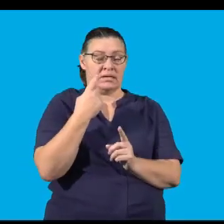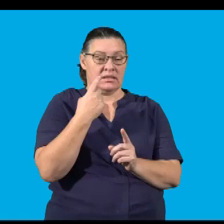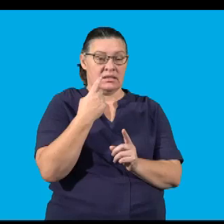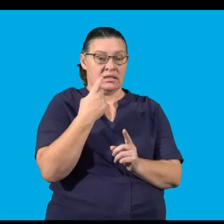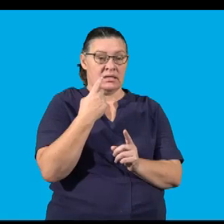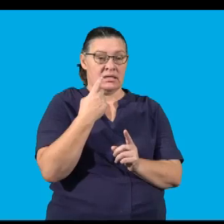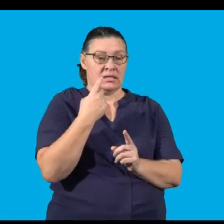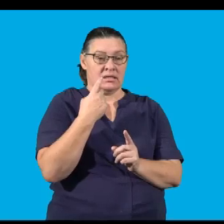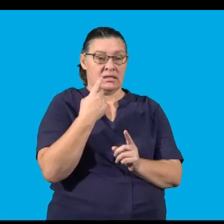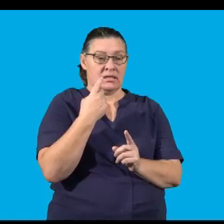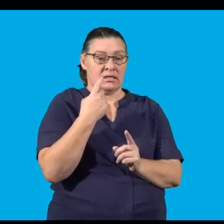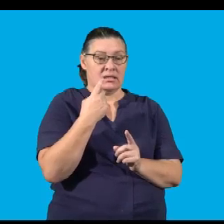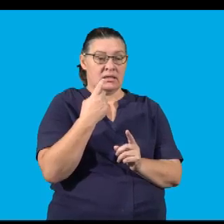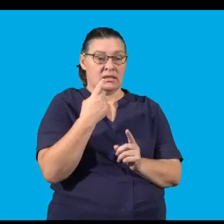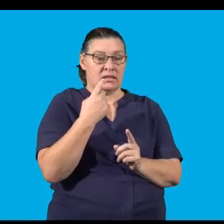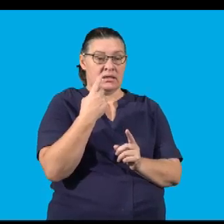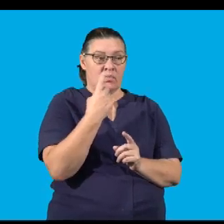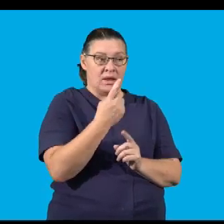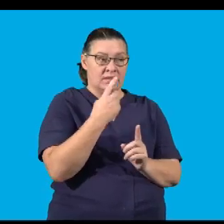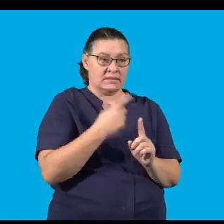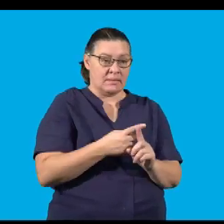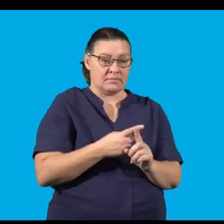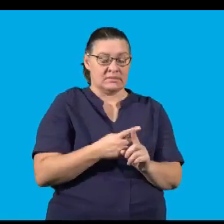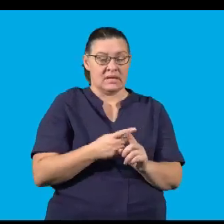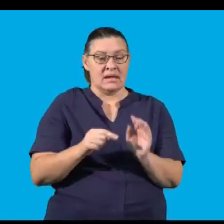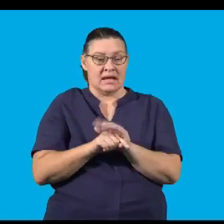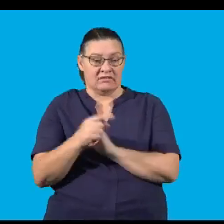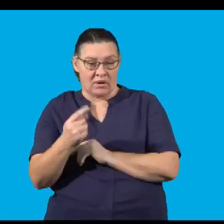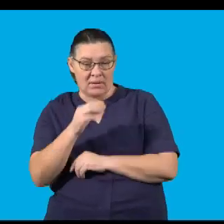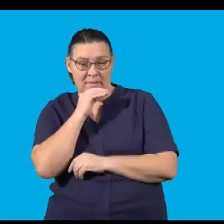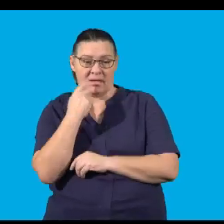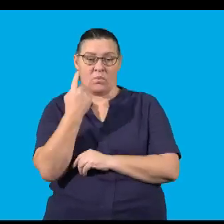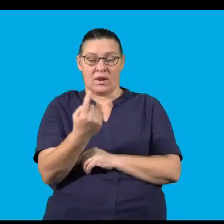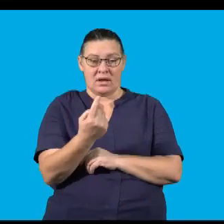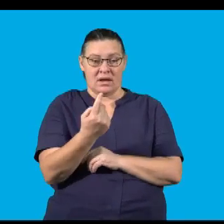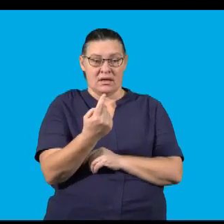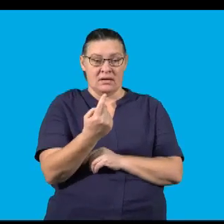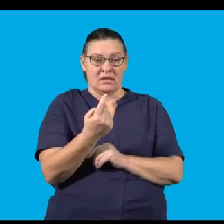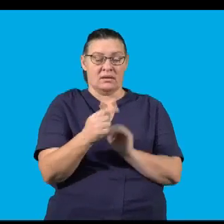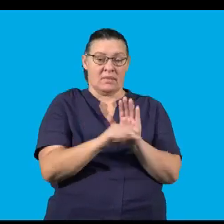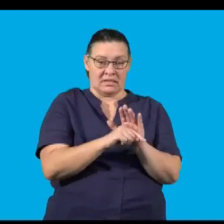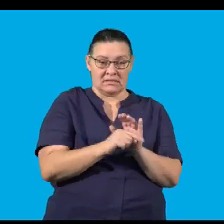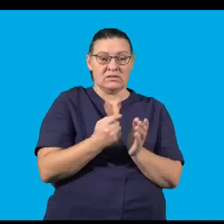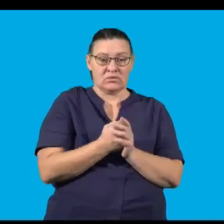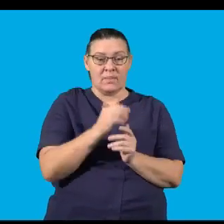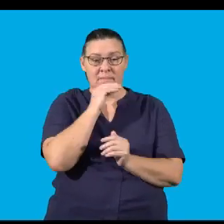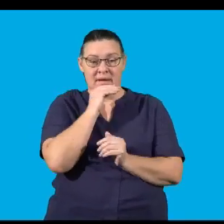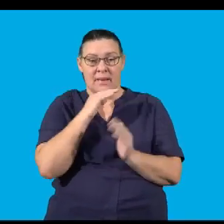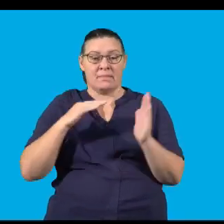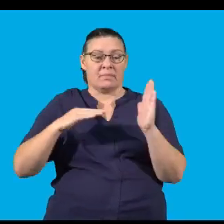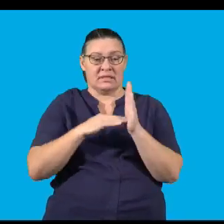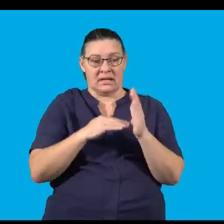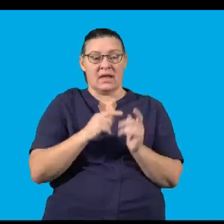times negative 1, which is negative 1. Therefore, it means that BM is perpendicular